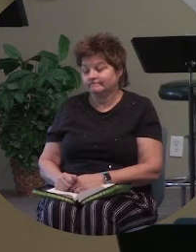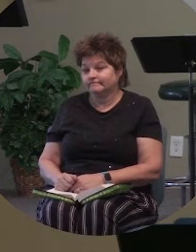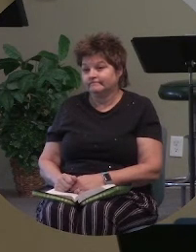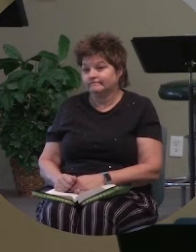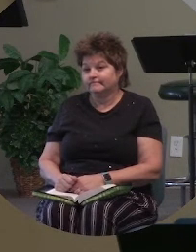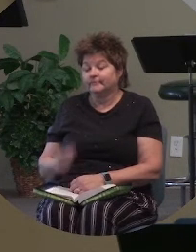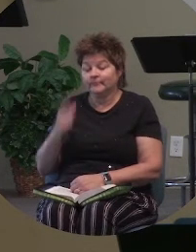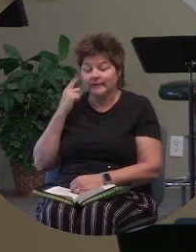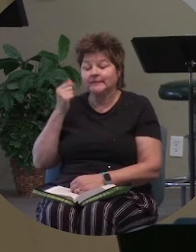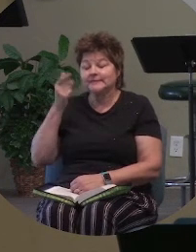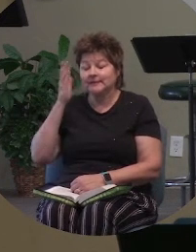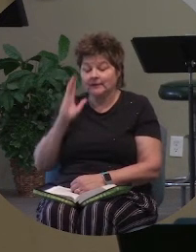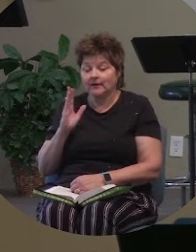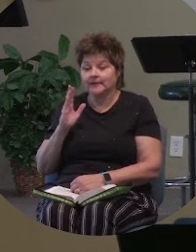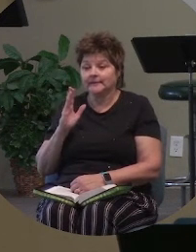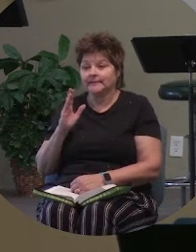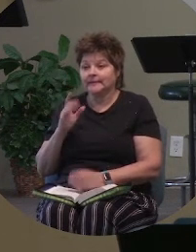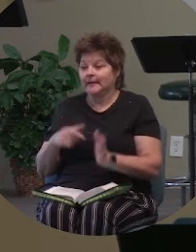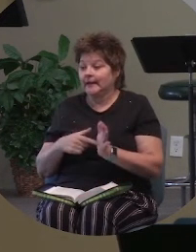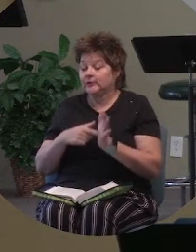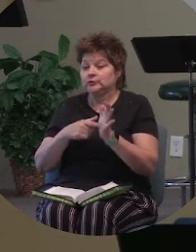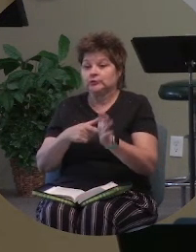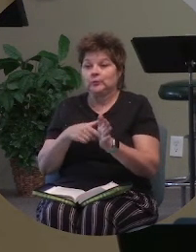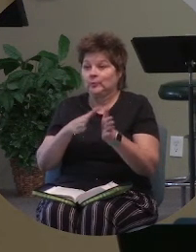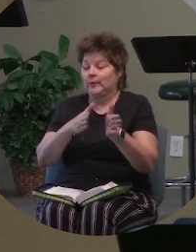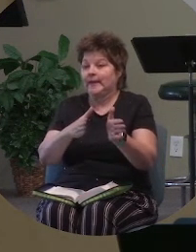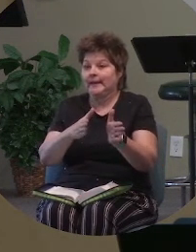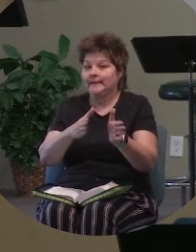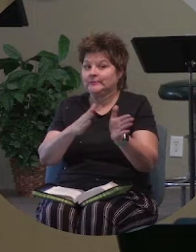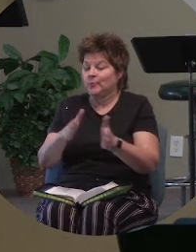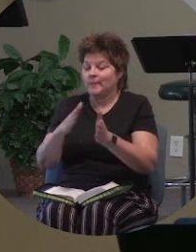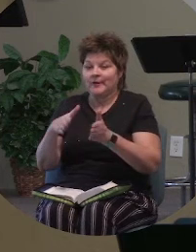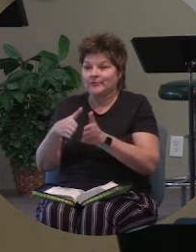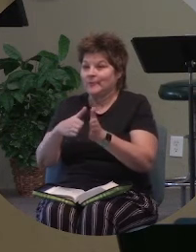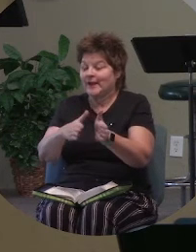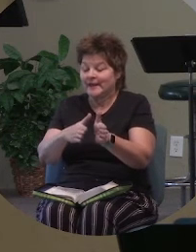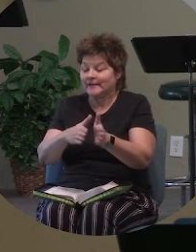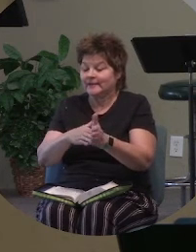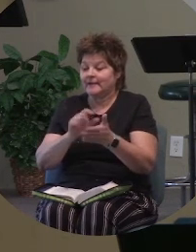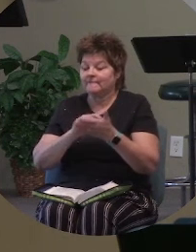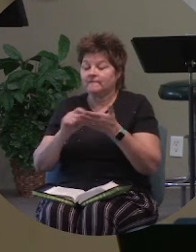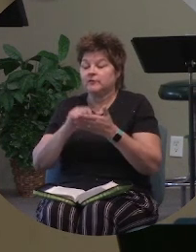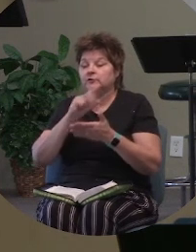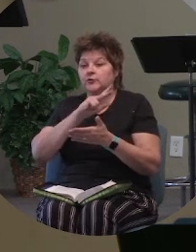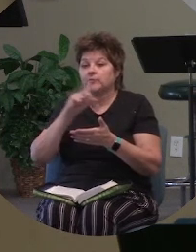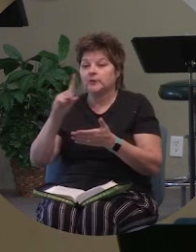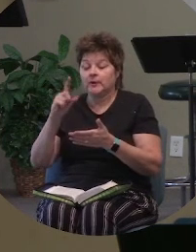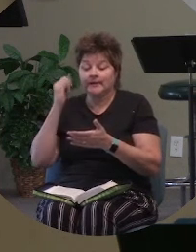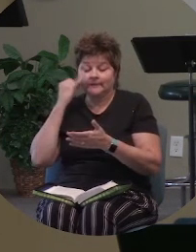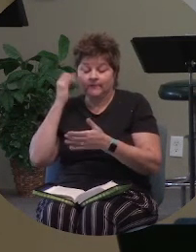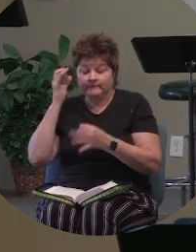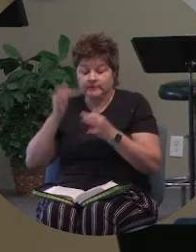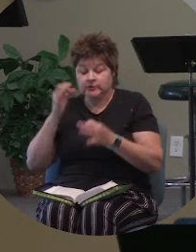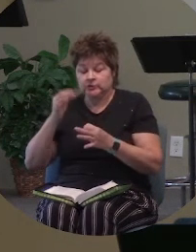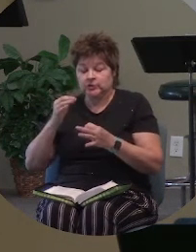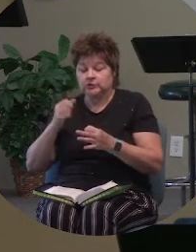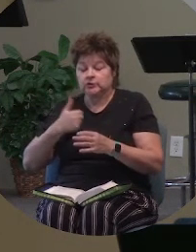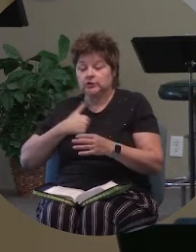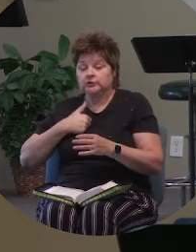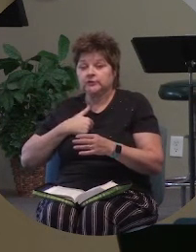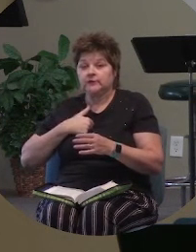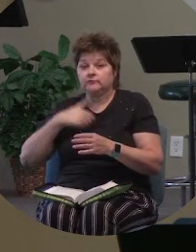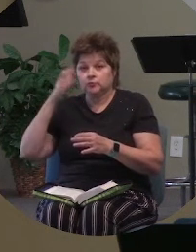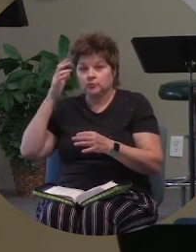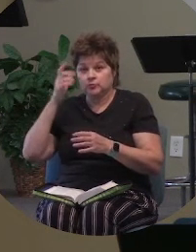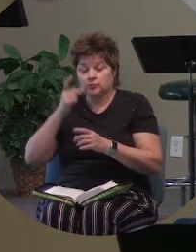Because he's already paved the way. Verse 31, but if we judged ourselves rightly, there's